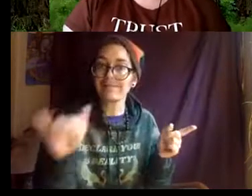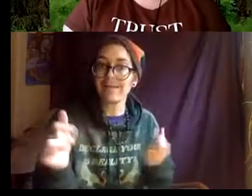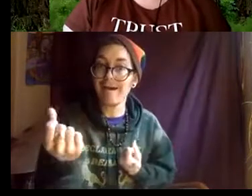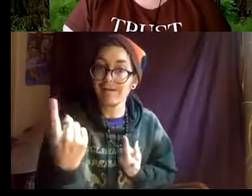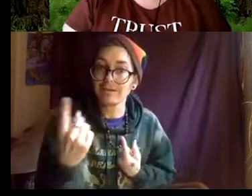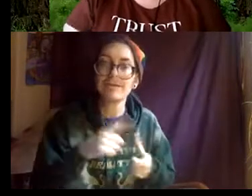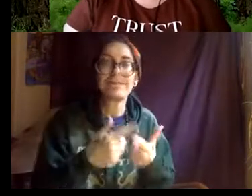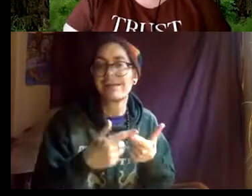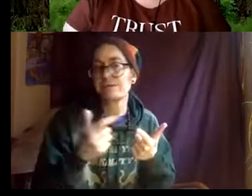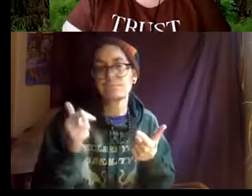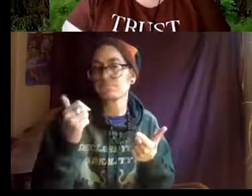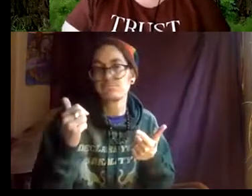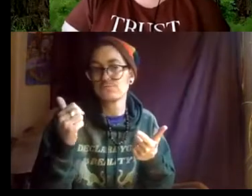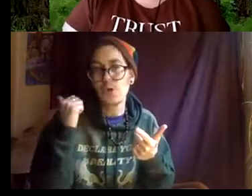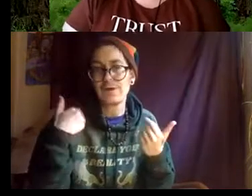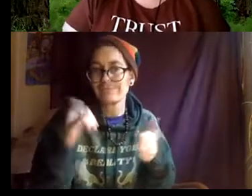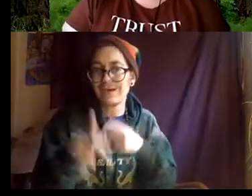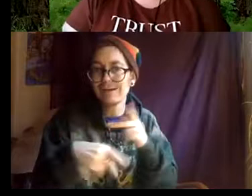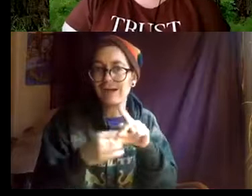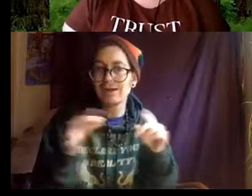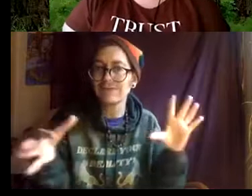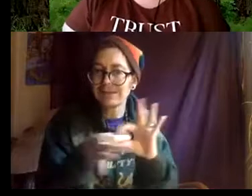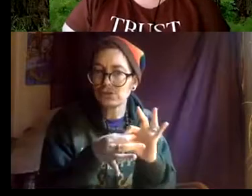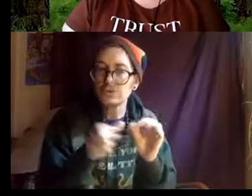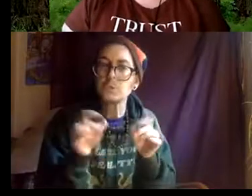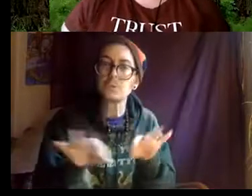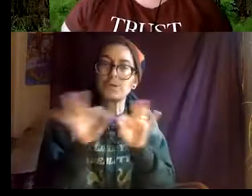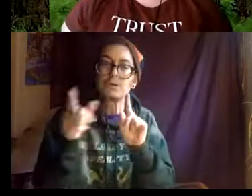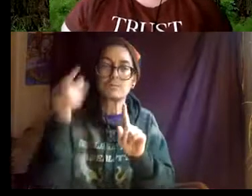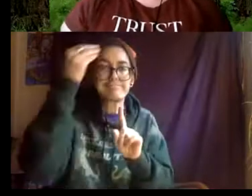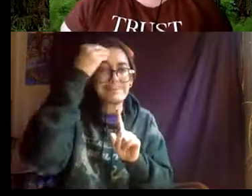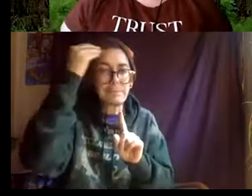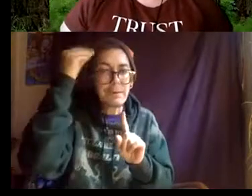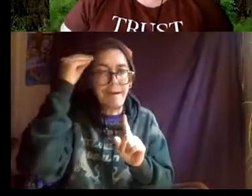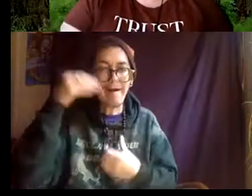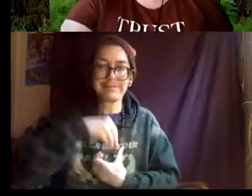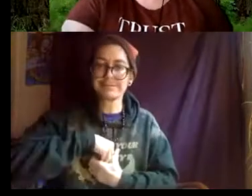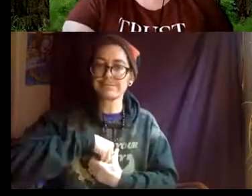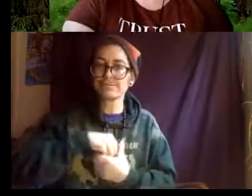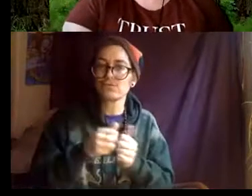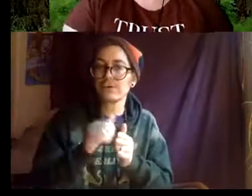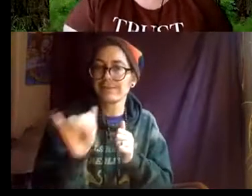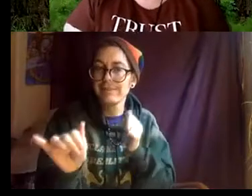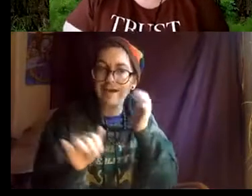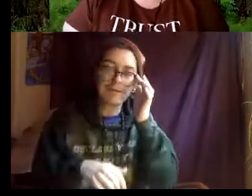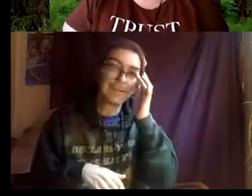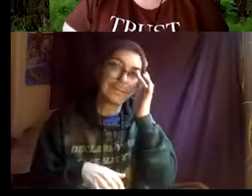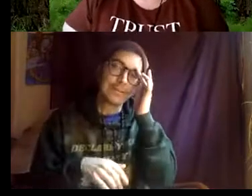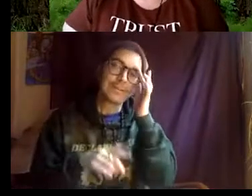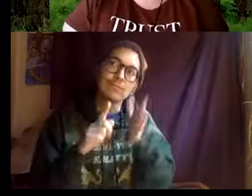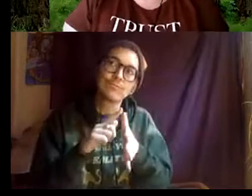just everyone. You want to share your story with people that have similar understandings as you, that can have that